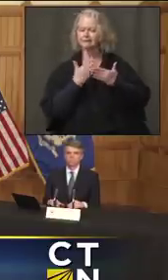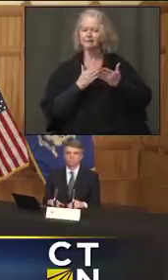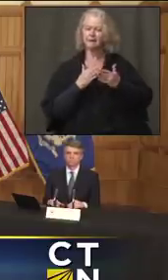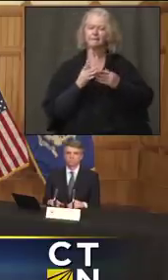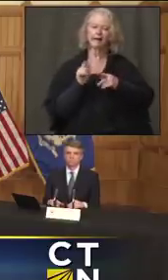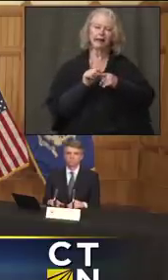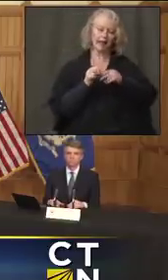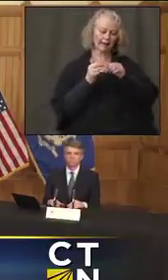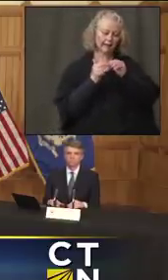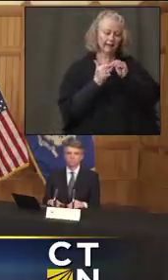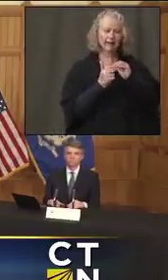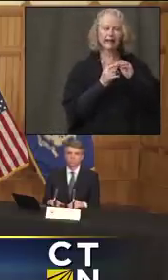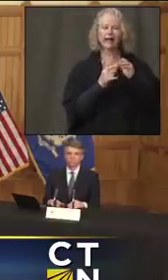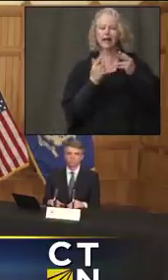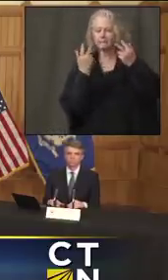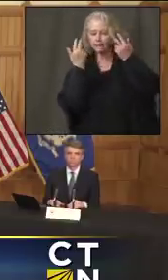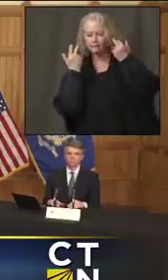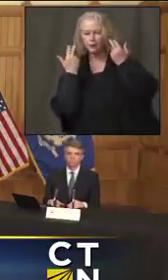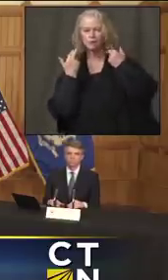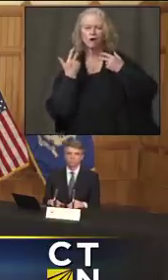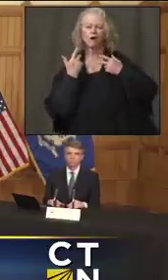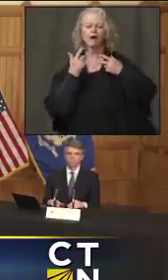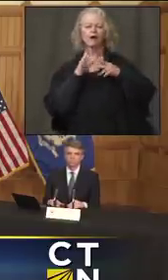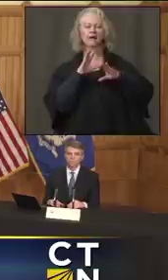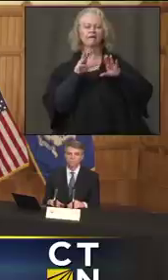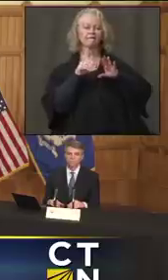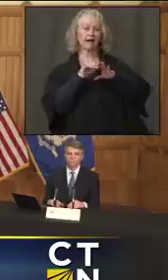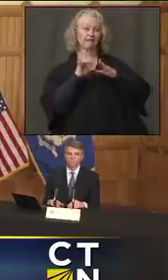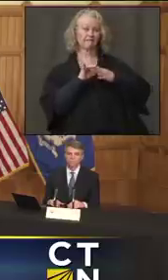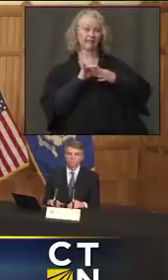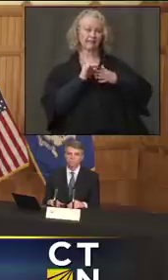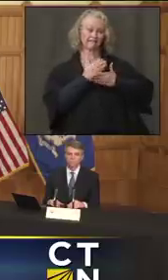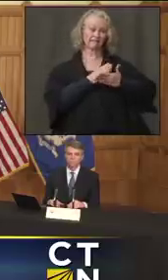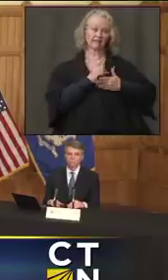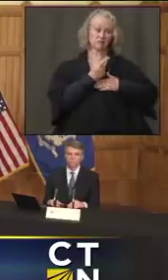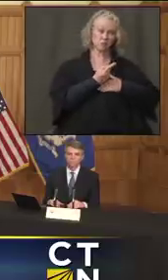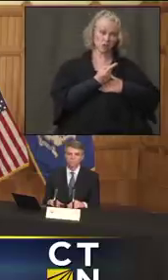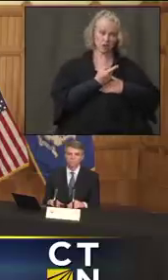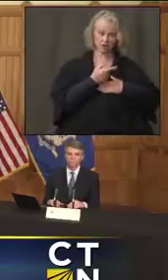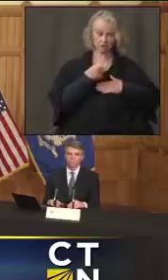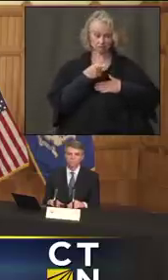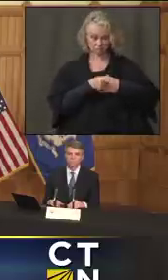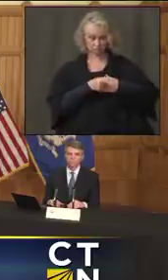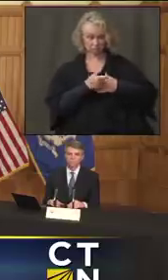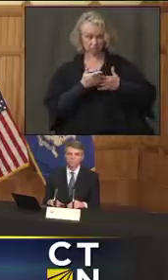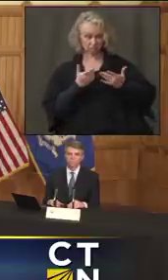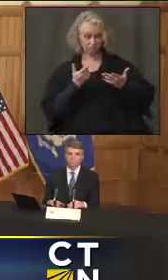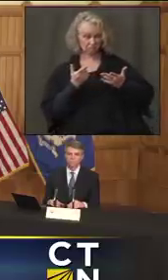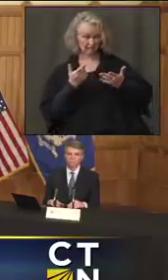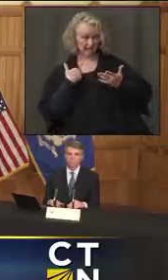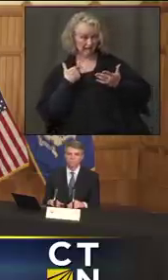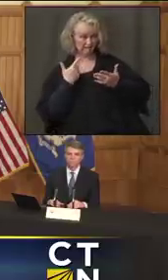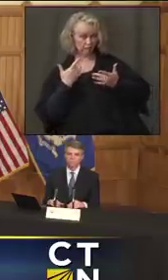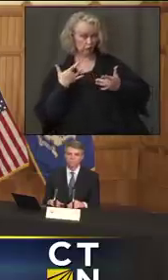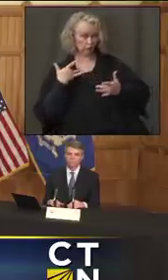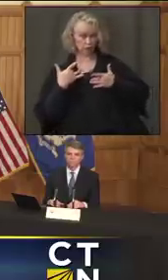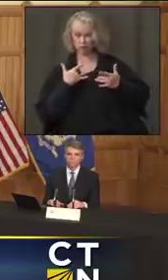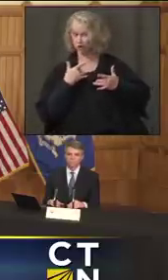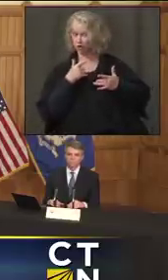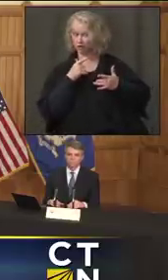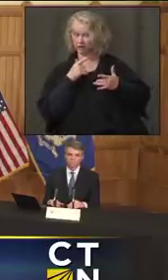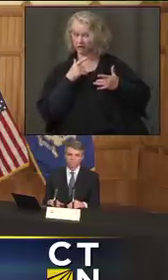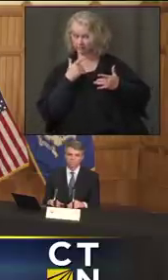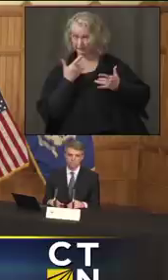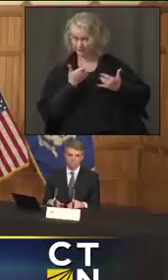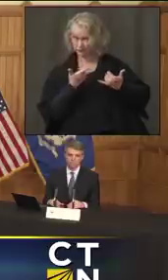salons, barbershops being involved in phase one. Does the Connecticut task force have a similar concern? Because right now they